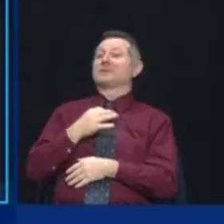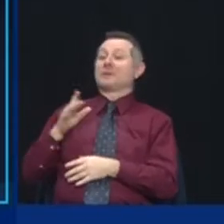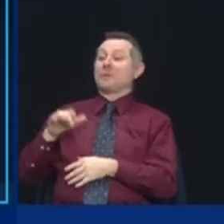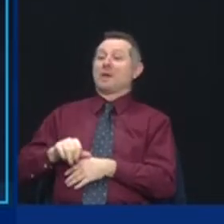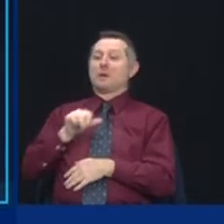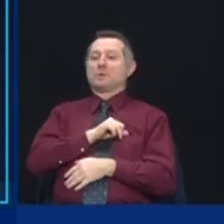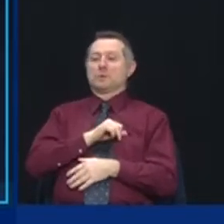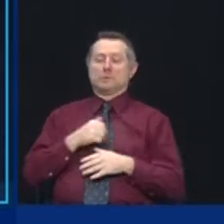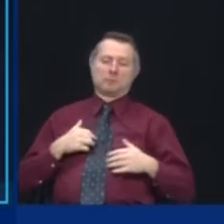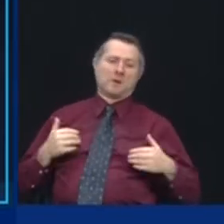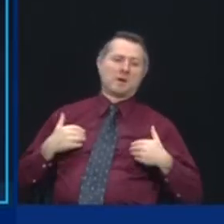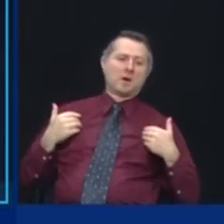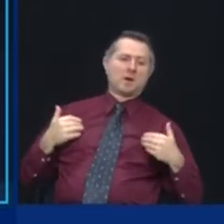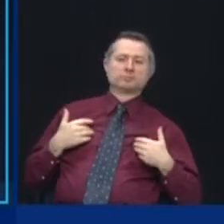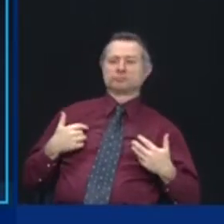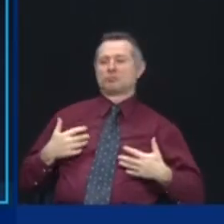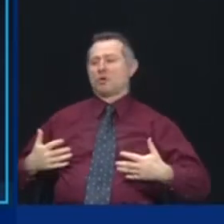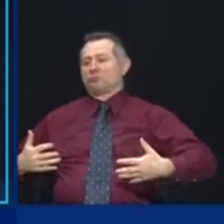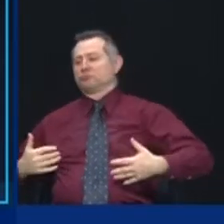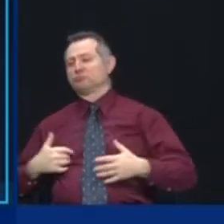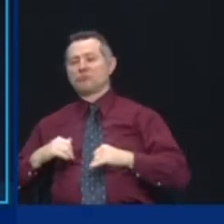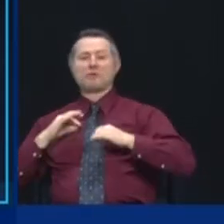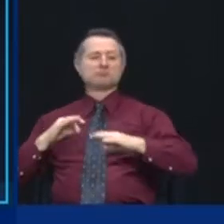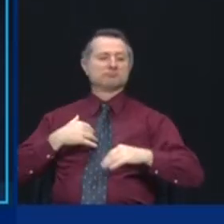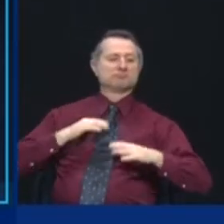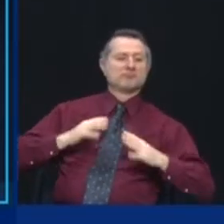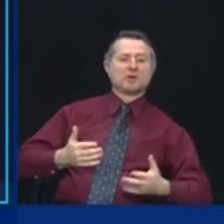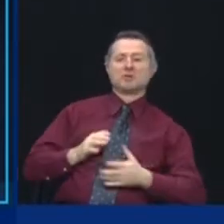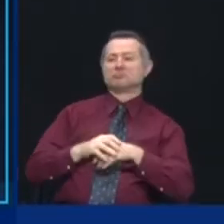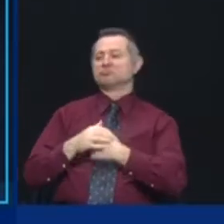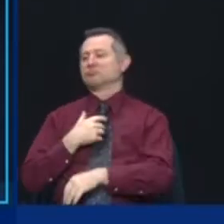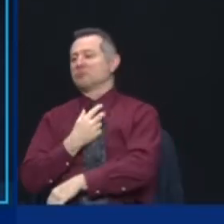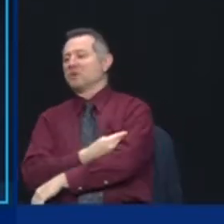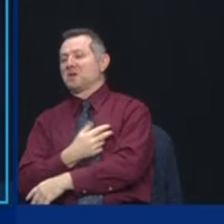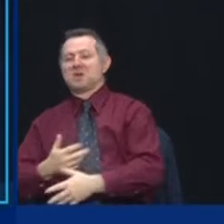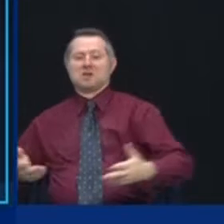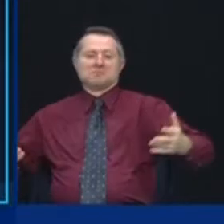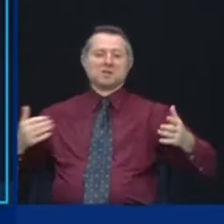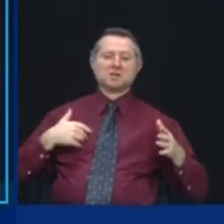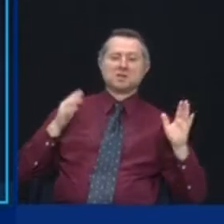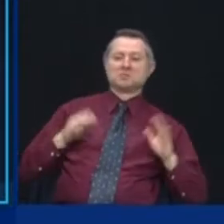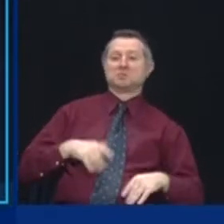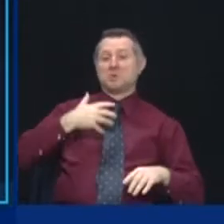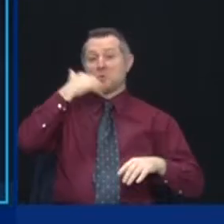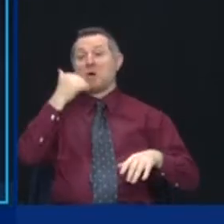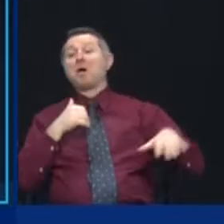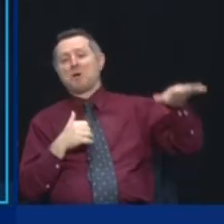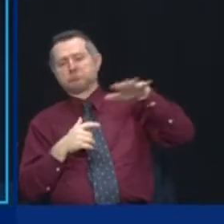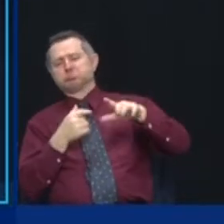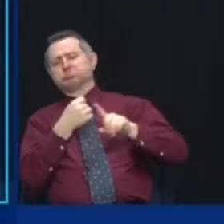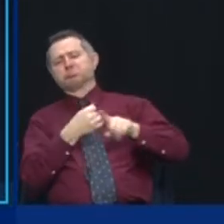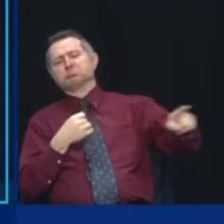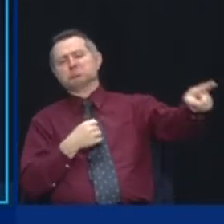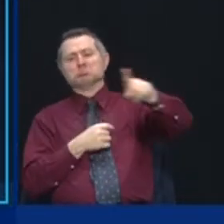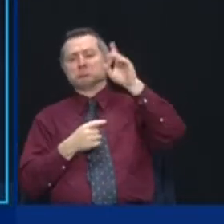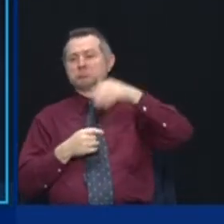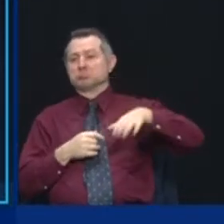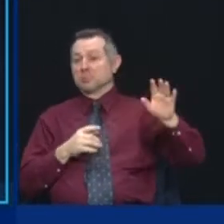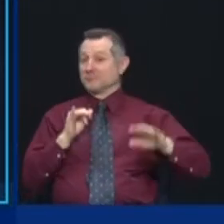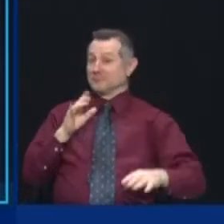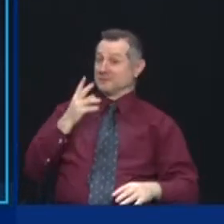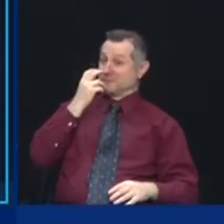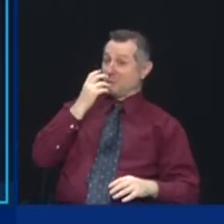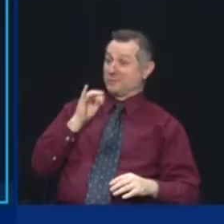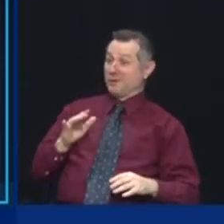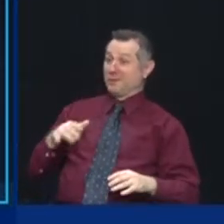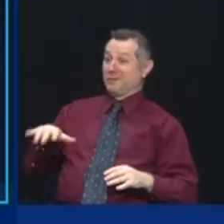vaccine and I'm going to be fine. Only old people have to worry about it. And the doubtful, we were just